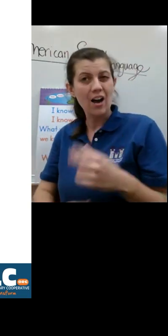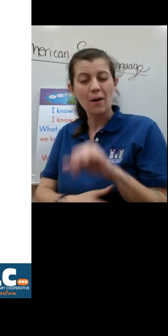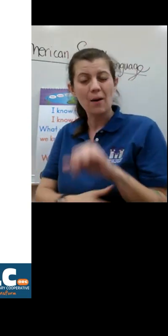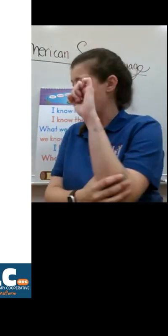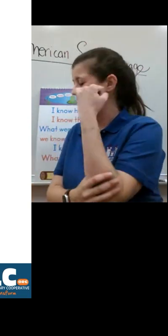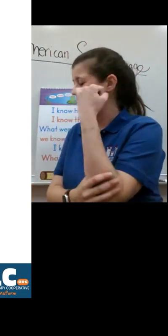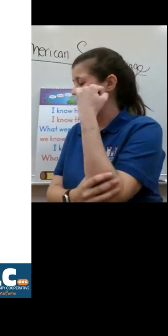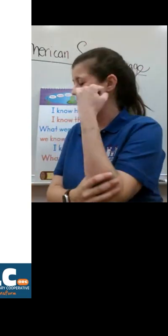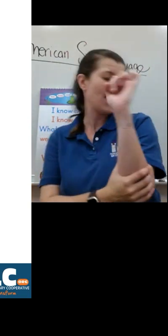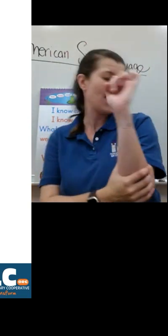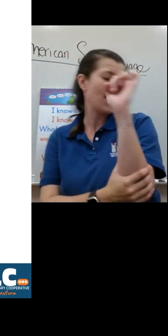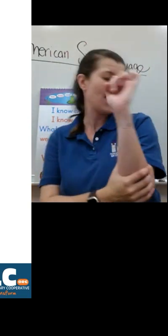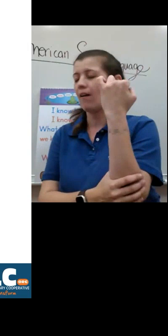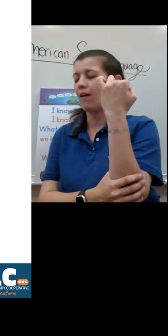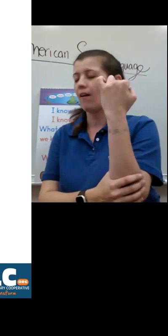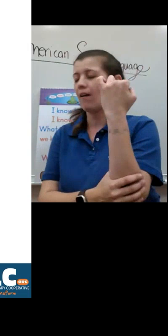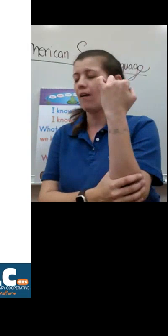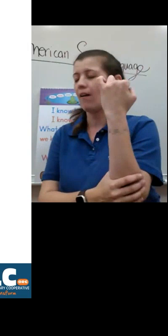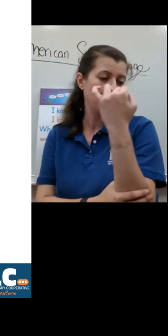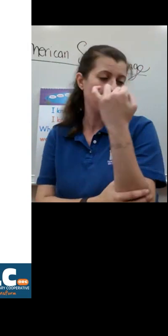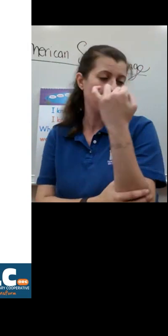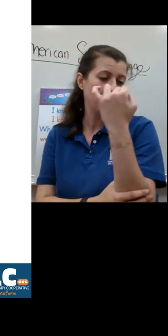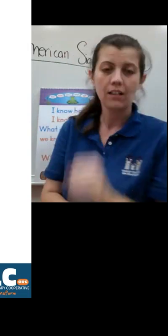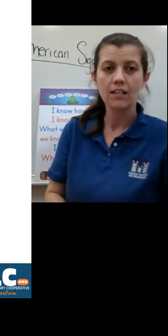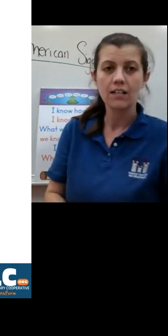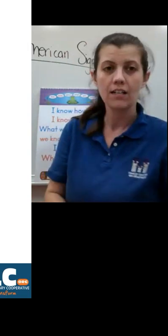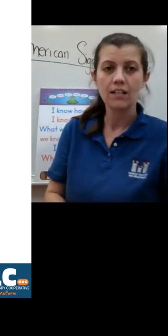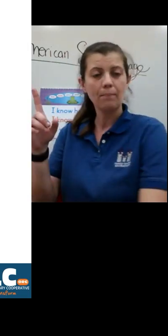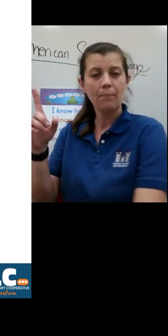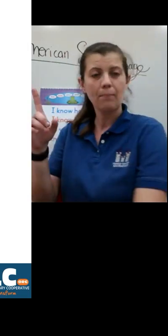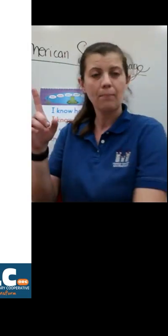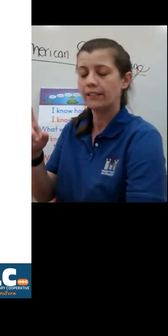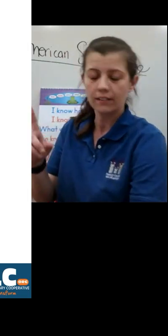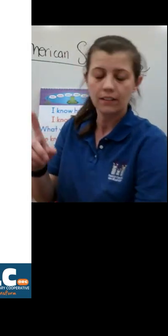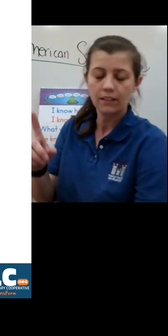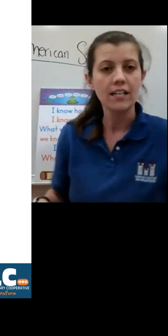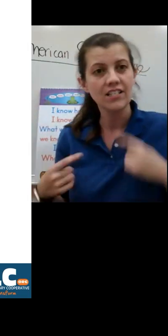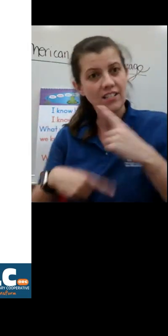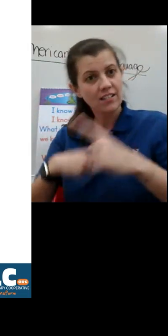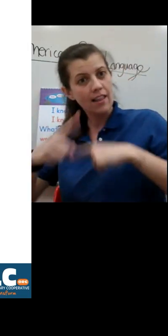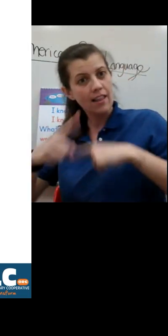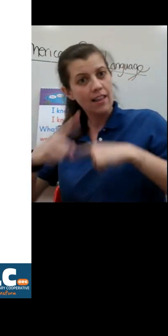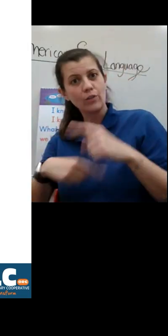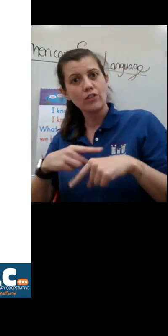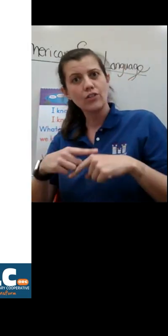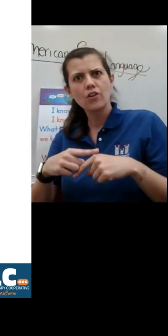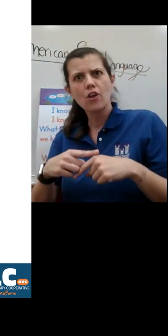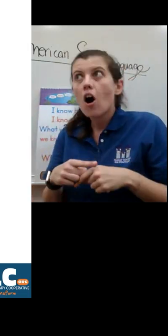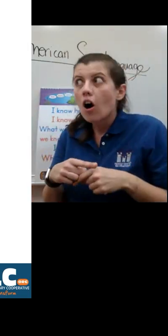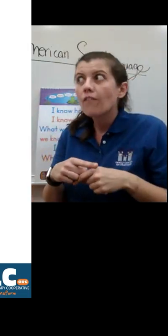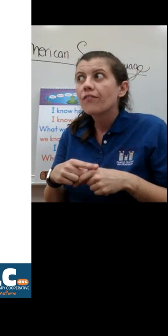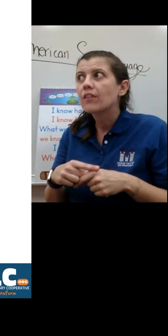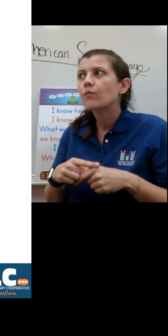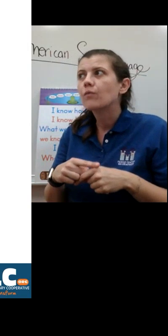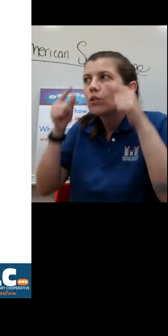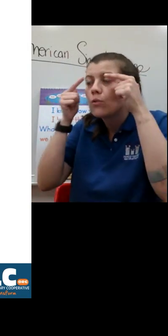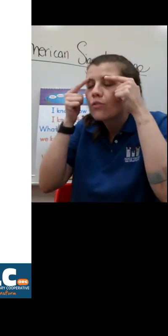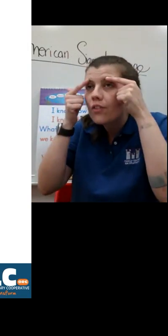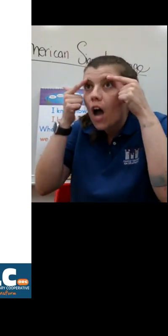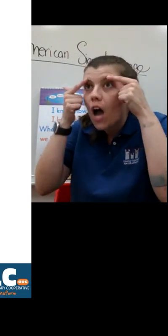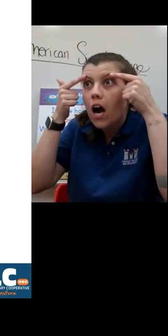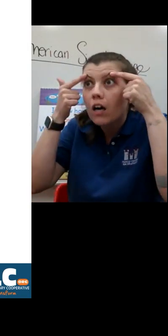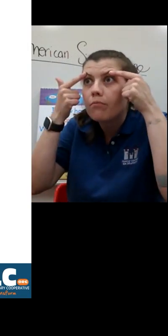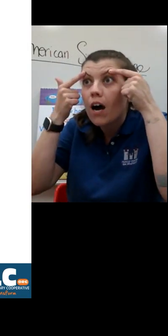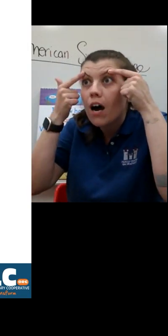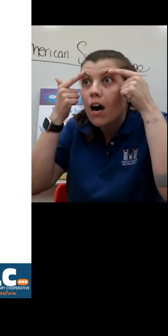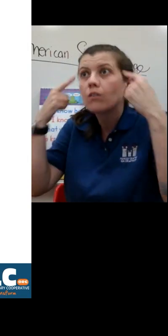Did you see how my head was shaking back and forth? The key point in sign language often